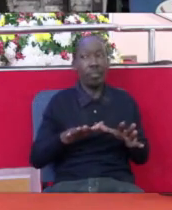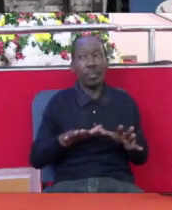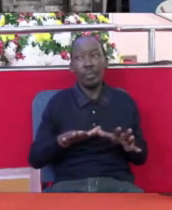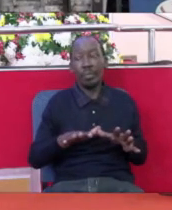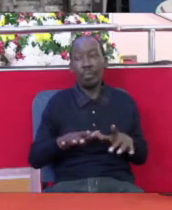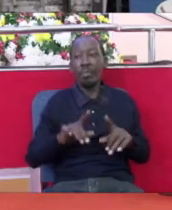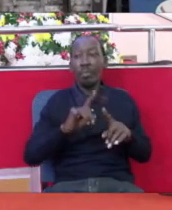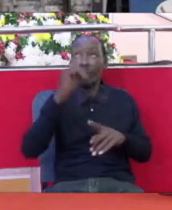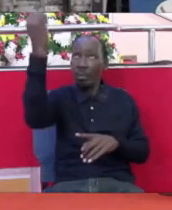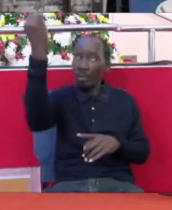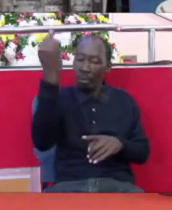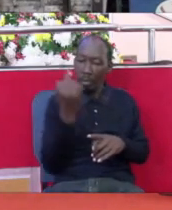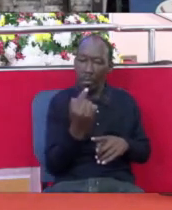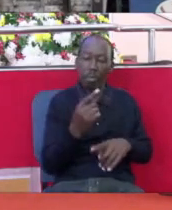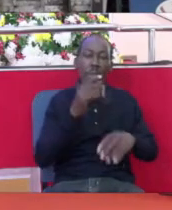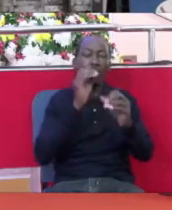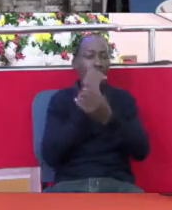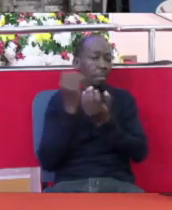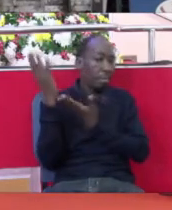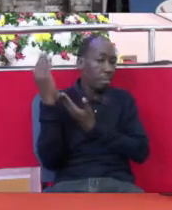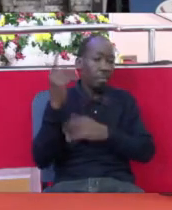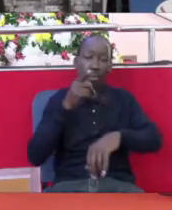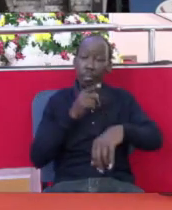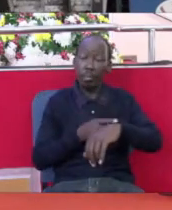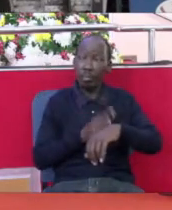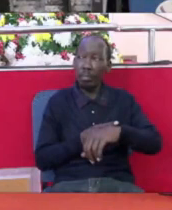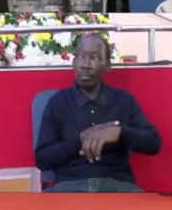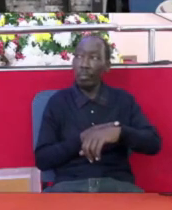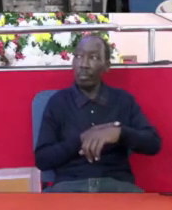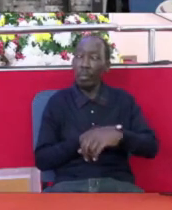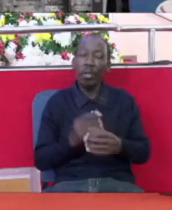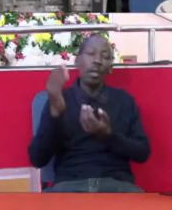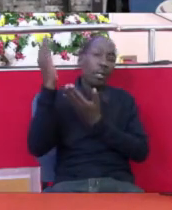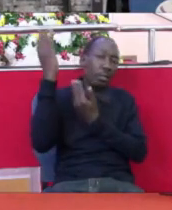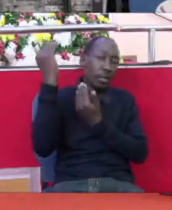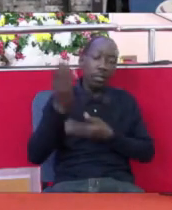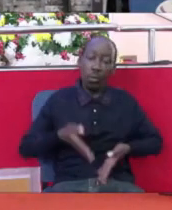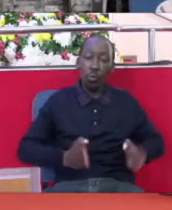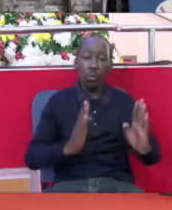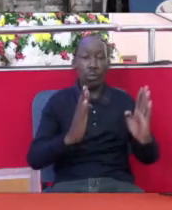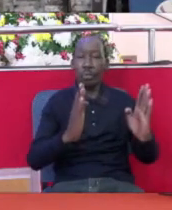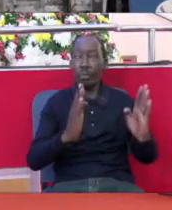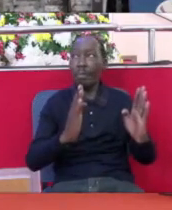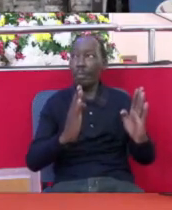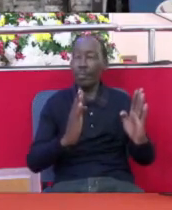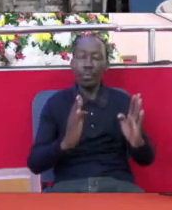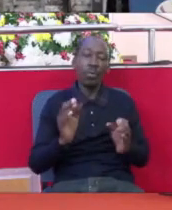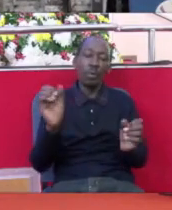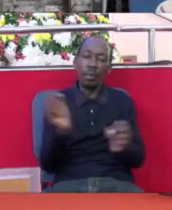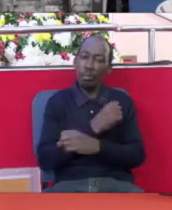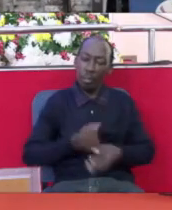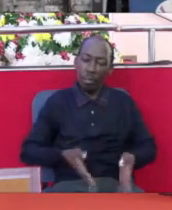That his help comes in an unexpected time, in an unexpected way, and with an